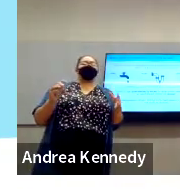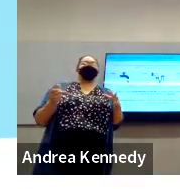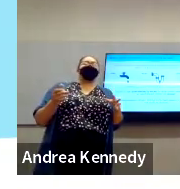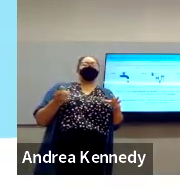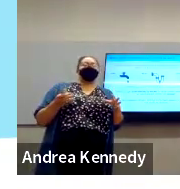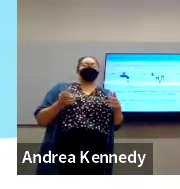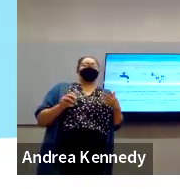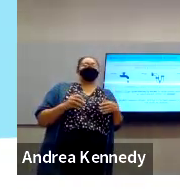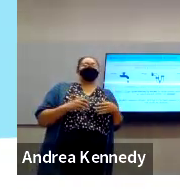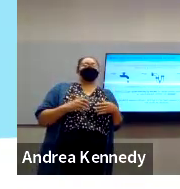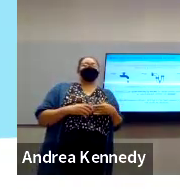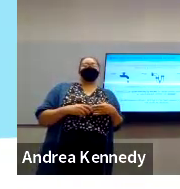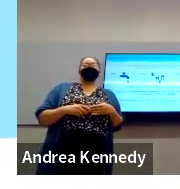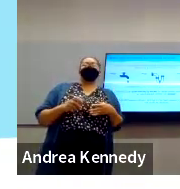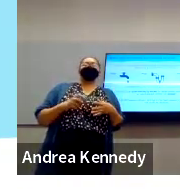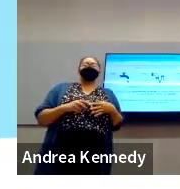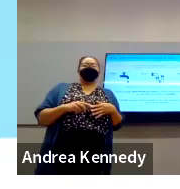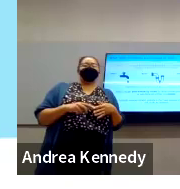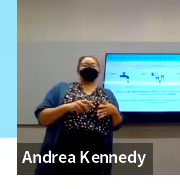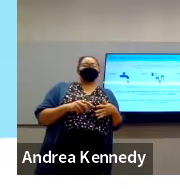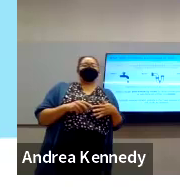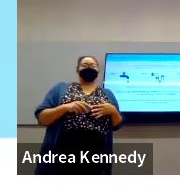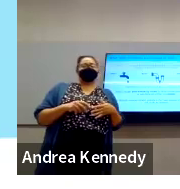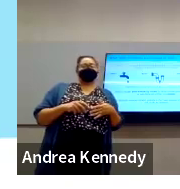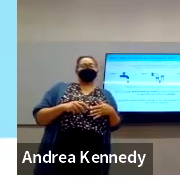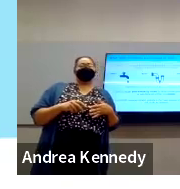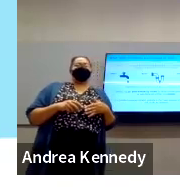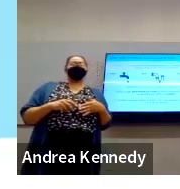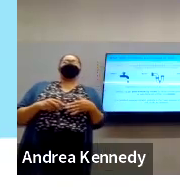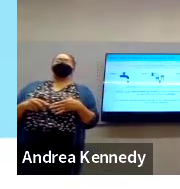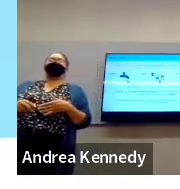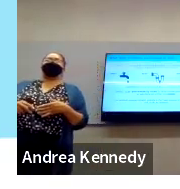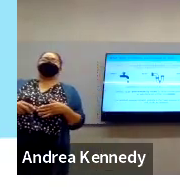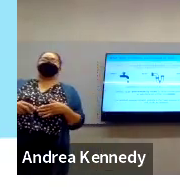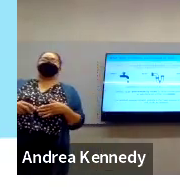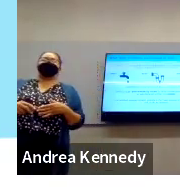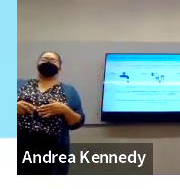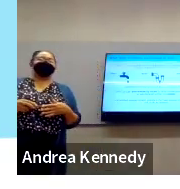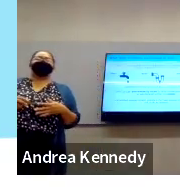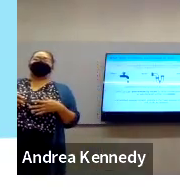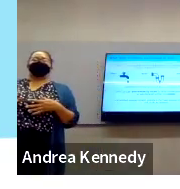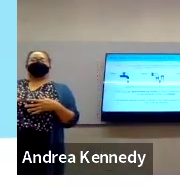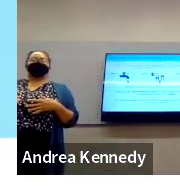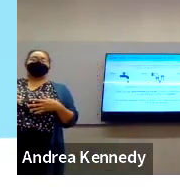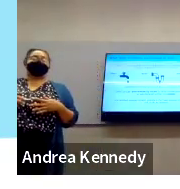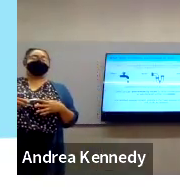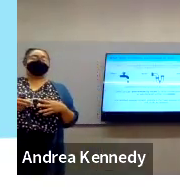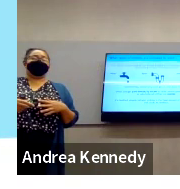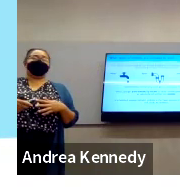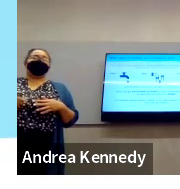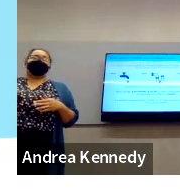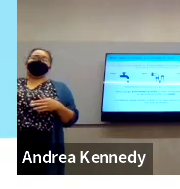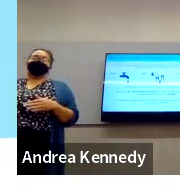some, like rare occasions where it could include electricity and gas, but for the most part, people pay those